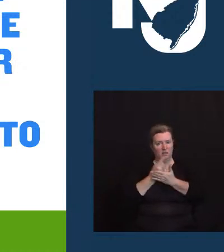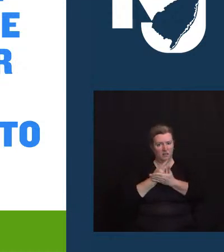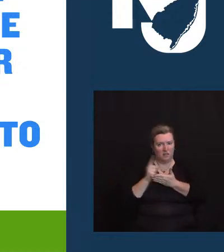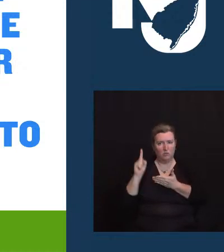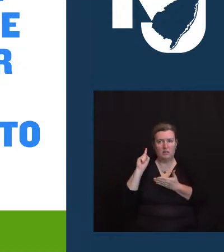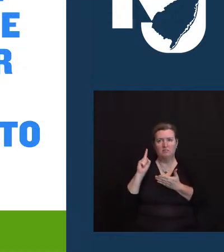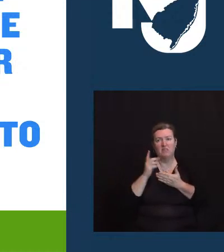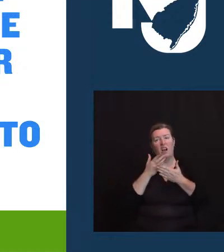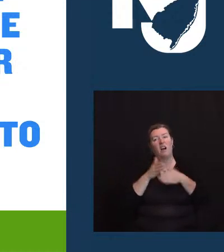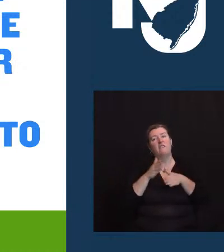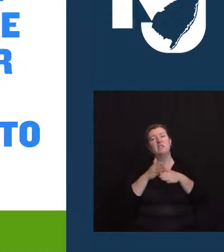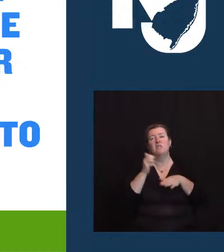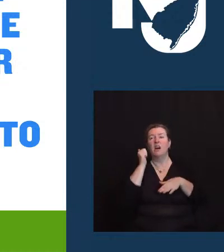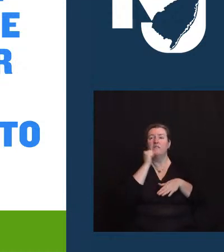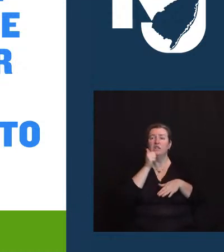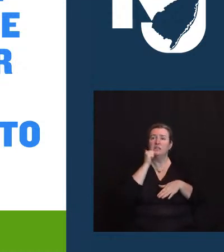of